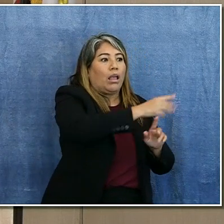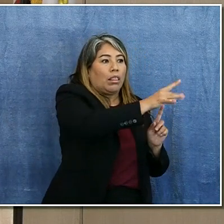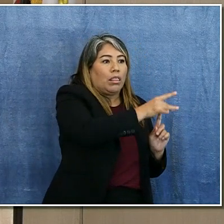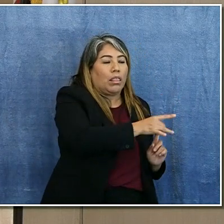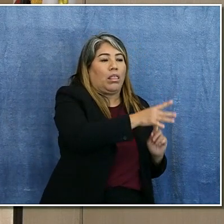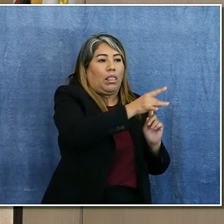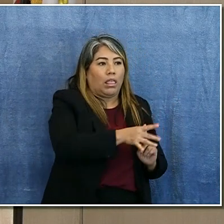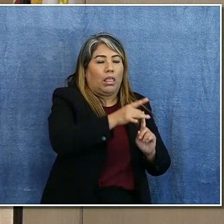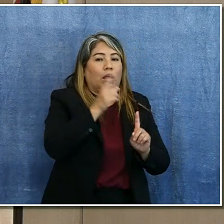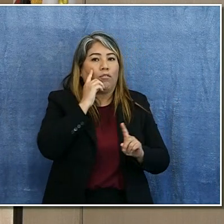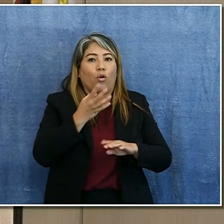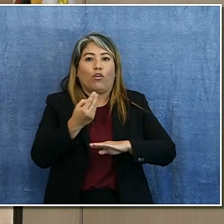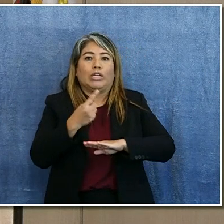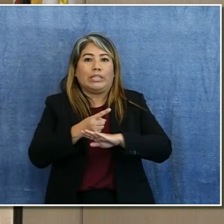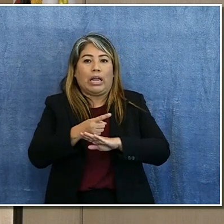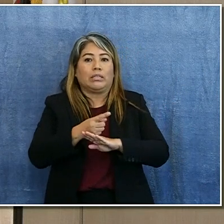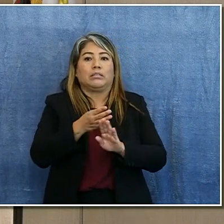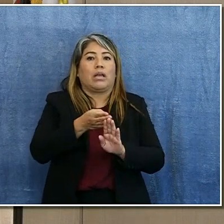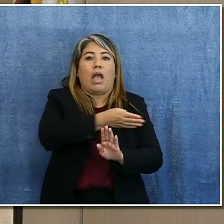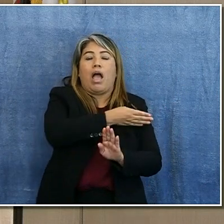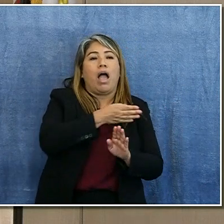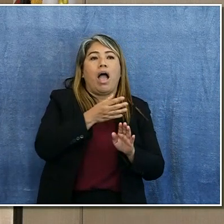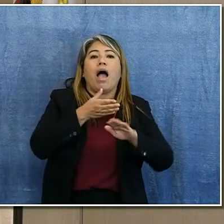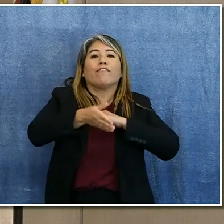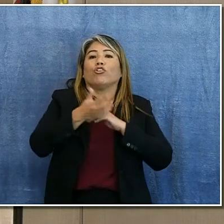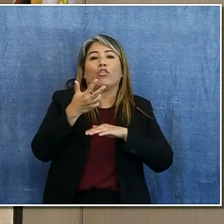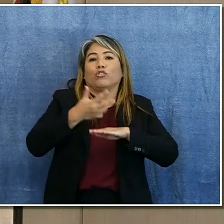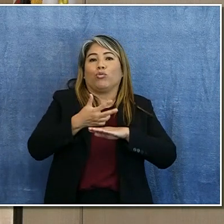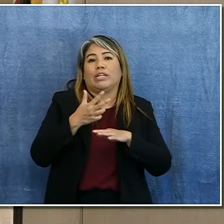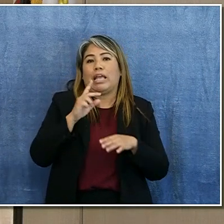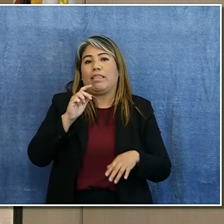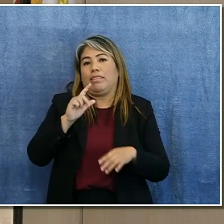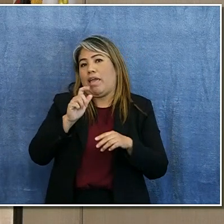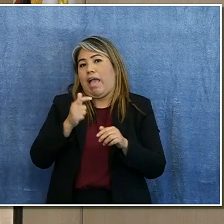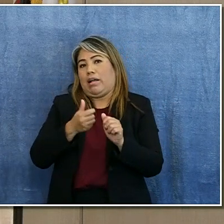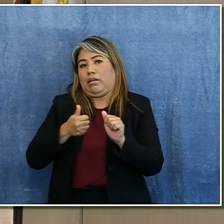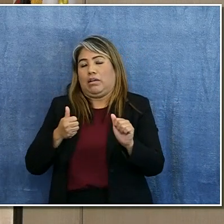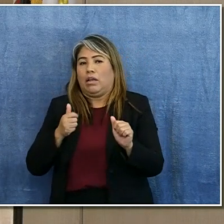for 14 days past the 3-day lag. We can certainly send it to you